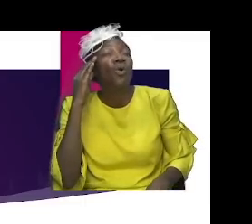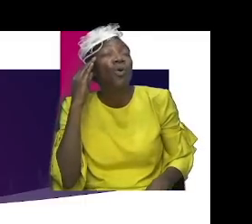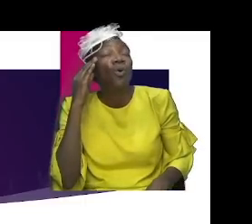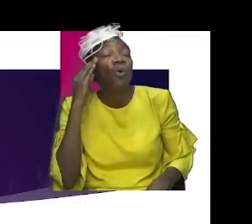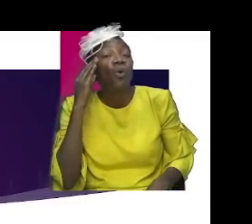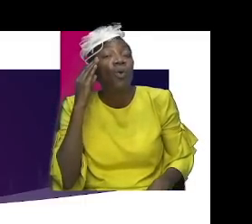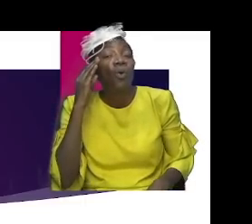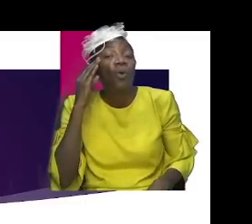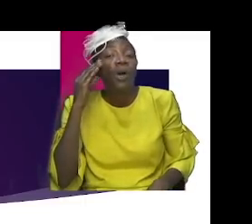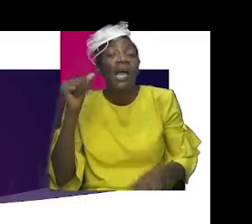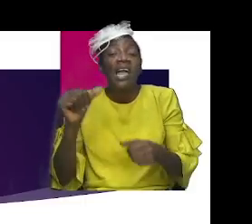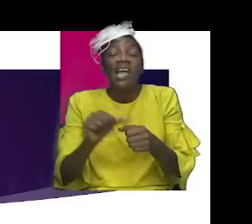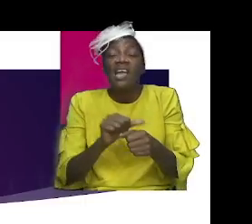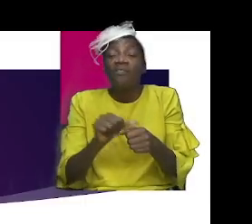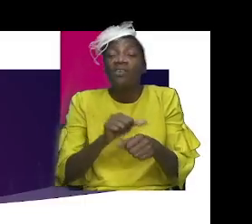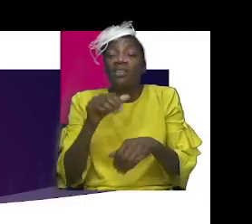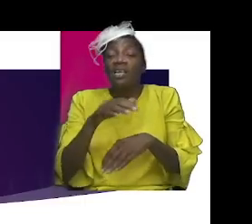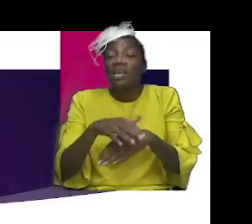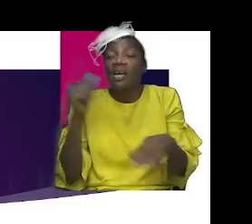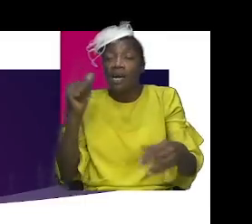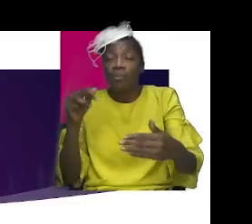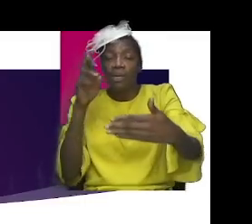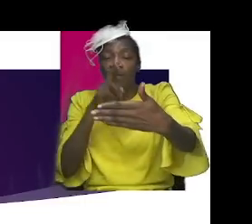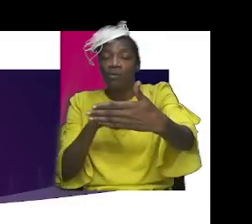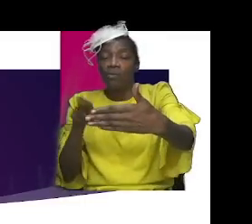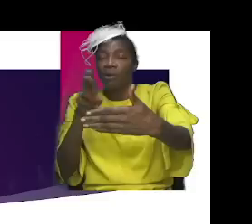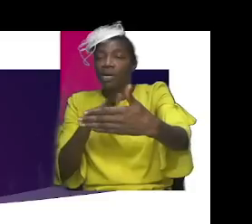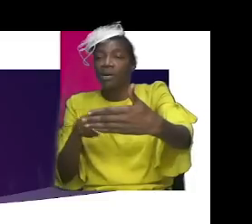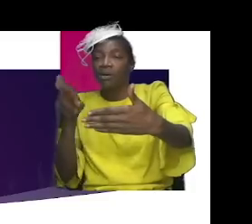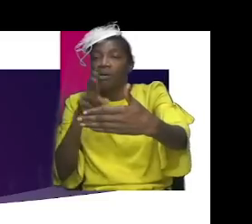on the tape, I hear that